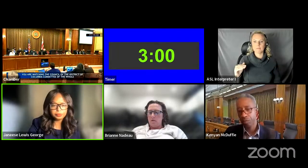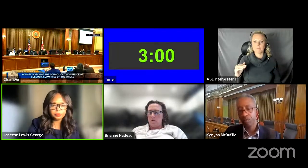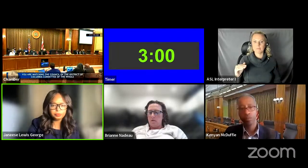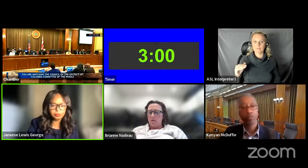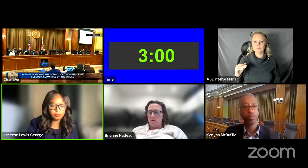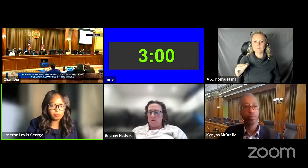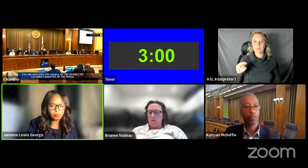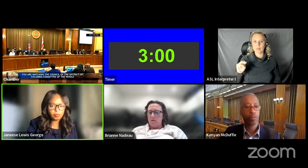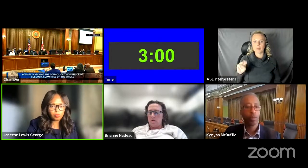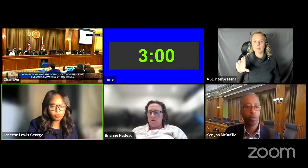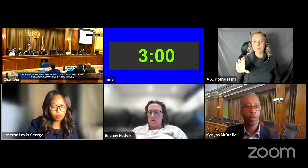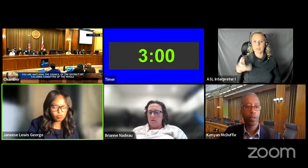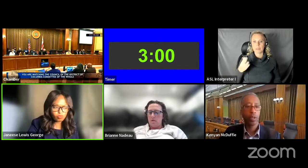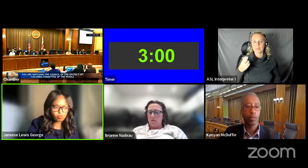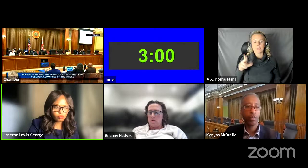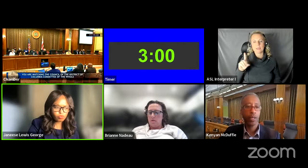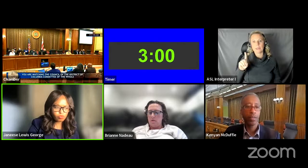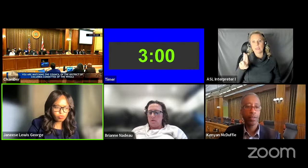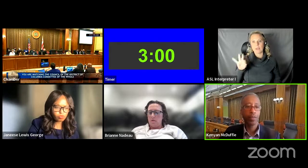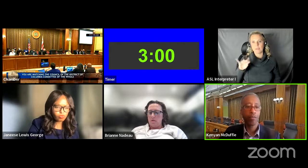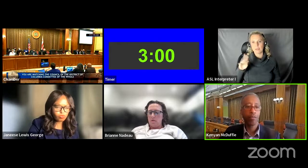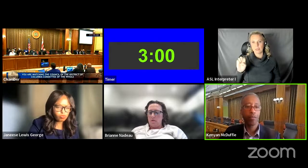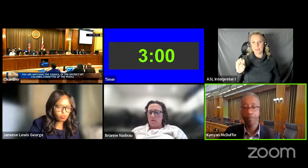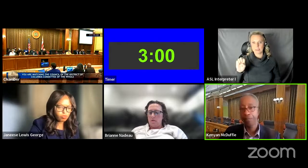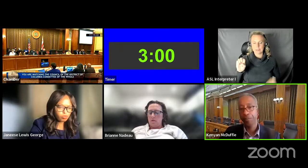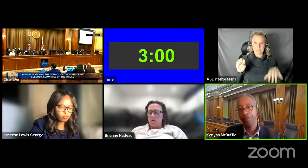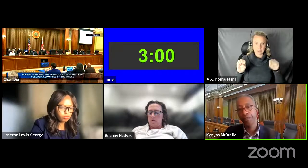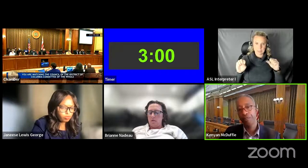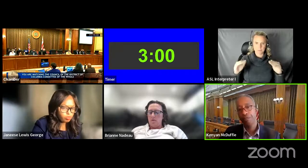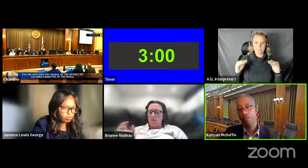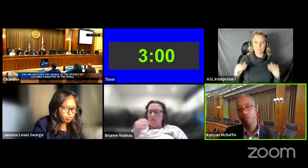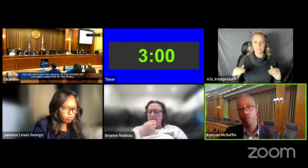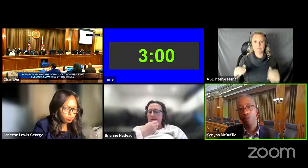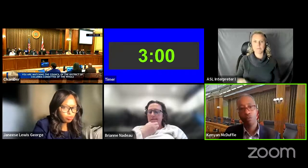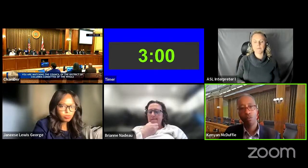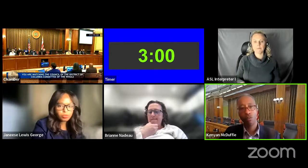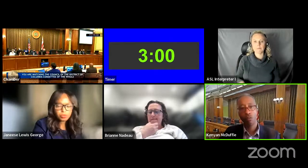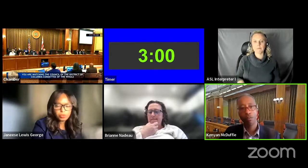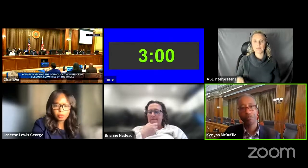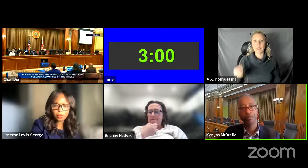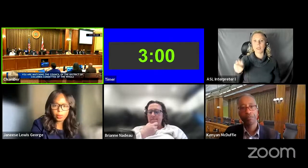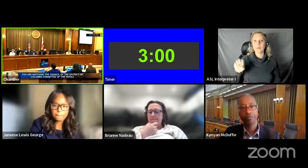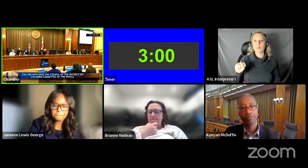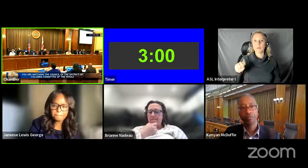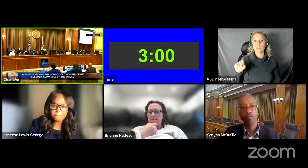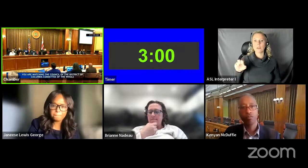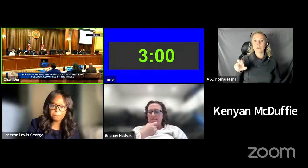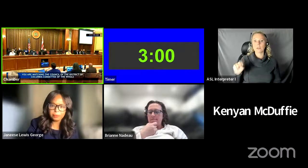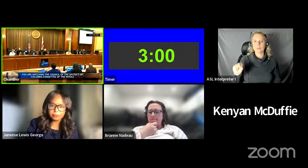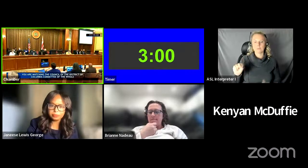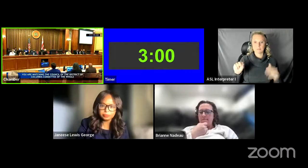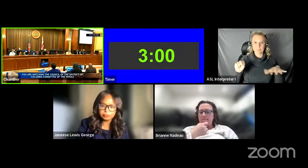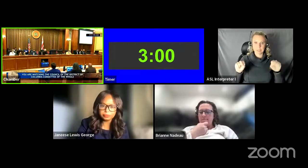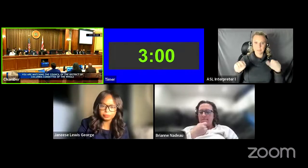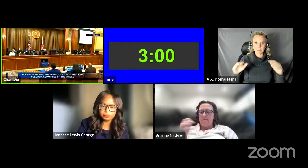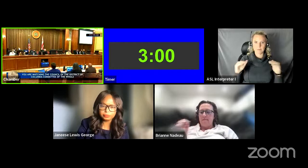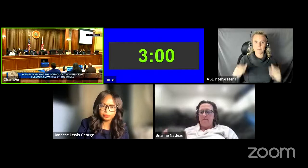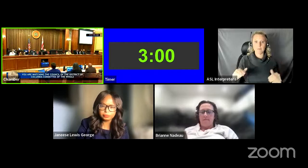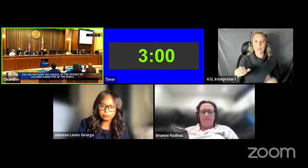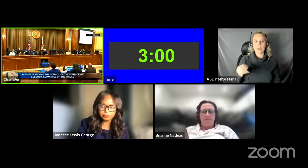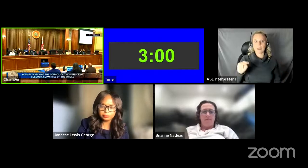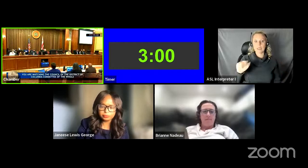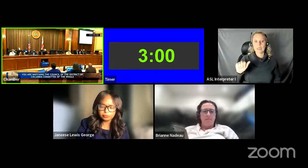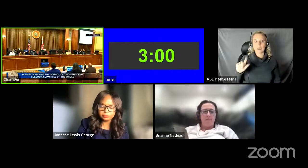yes. Councilmember McDuffie. Yes. Councilmember McDuffie votes yes. Chairman Mendelson. Yes. Chairman Mendelson votes yes. Councilmember